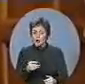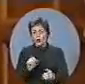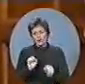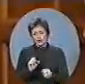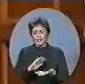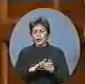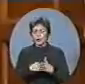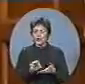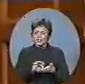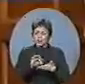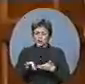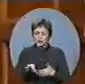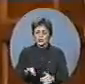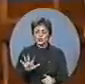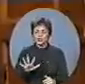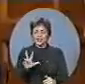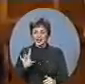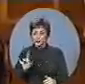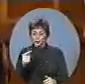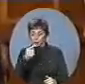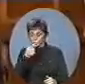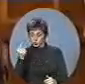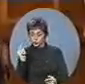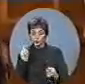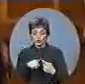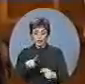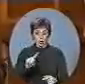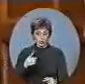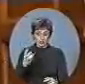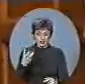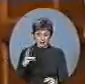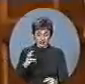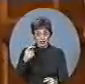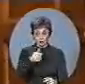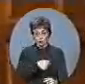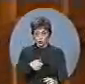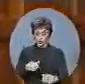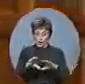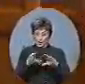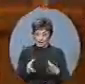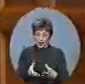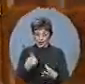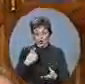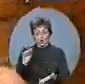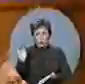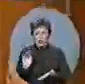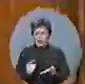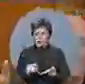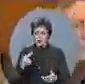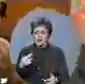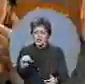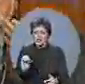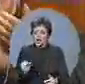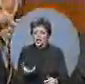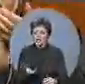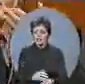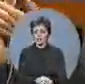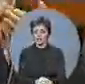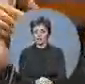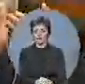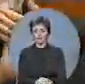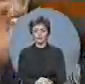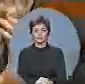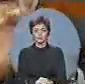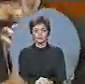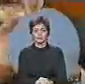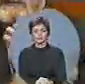contribute between 50 cents and $1.16 per barrel for the cost associated with reducing greenhouse gas emissions? The